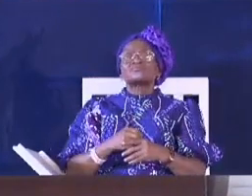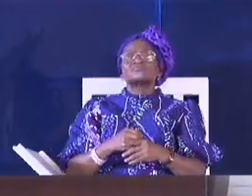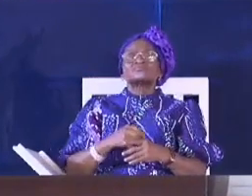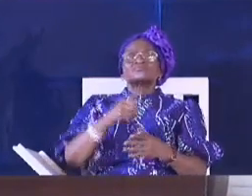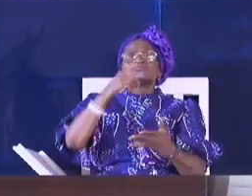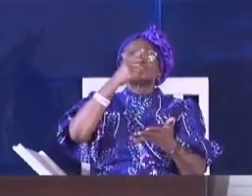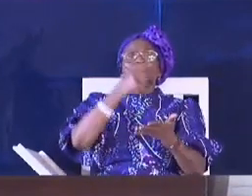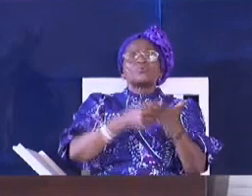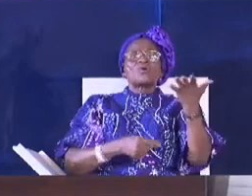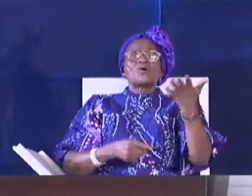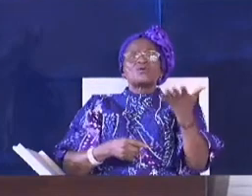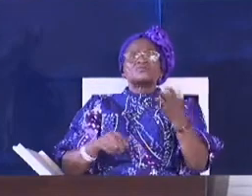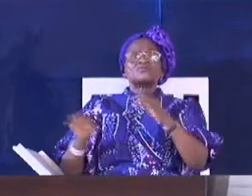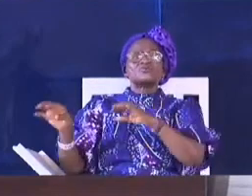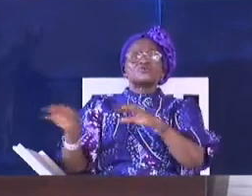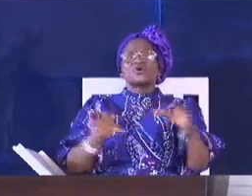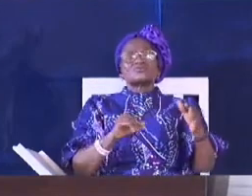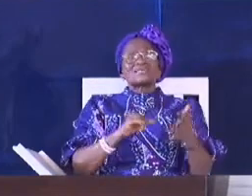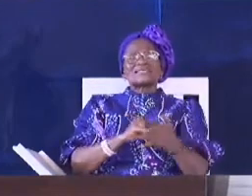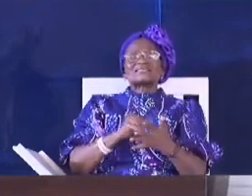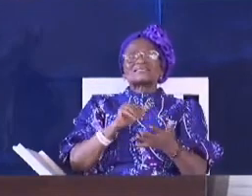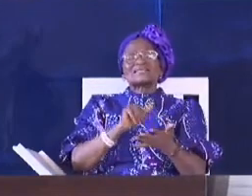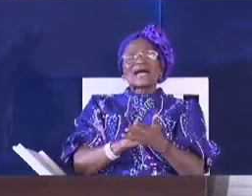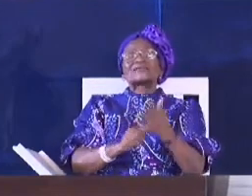What was it that God said